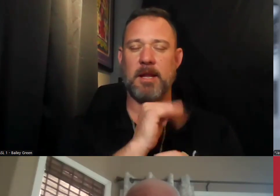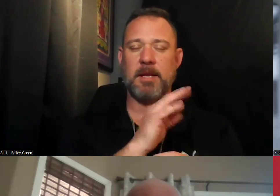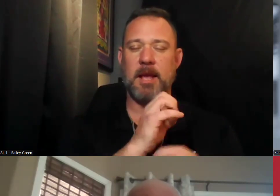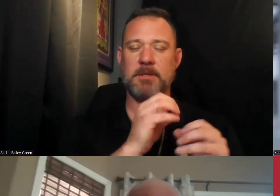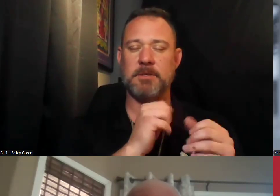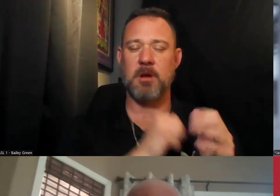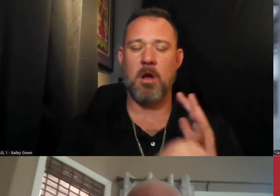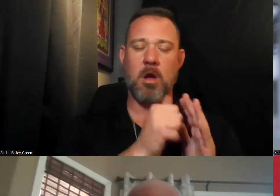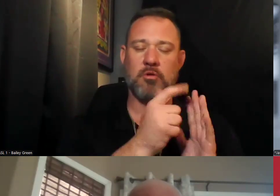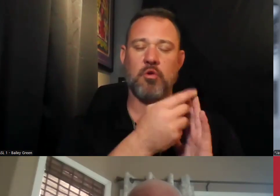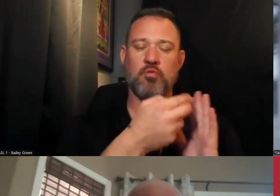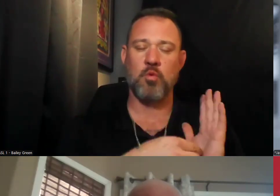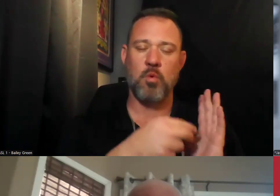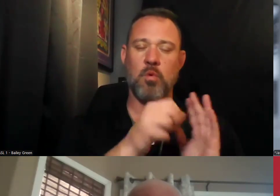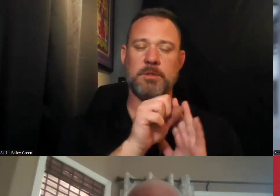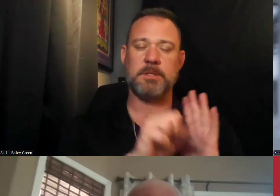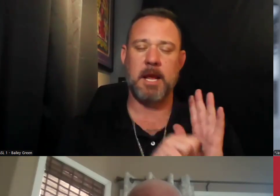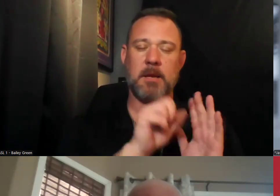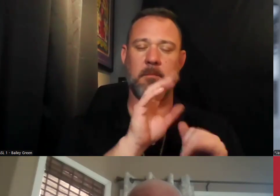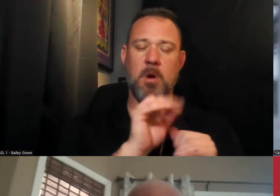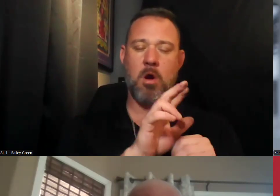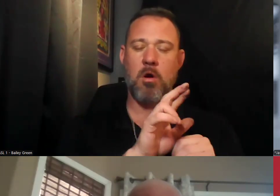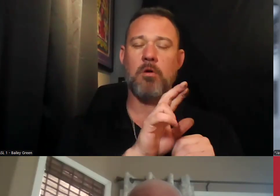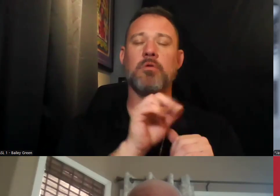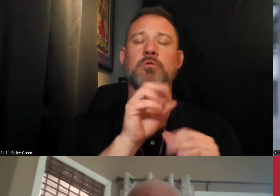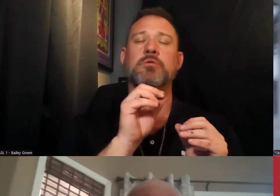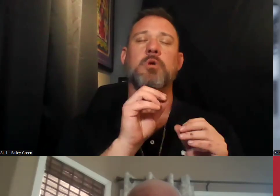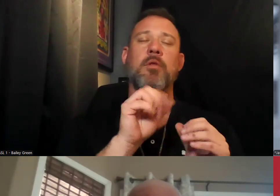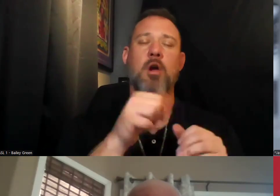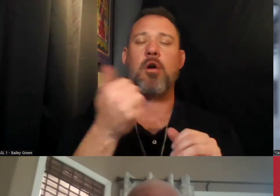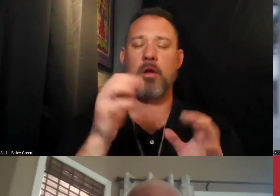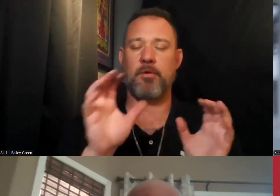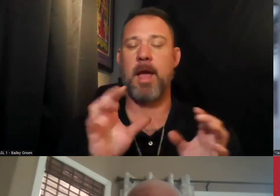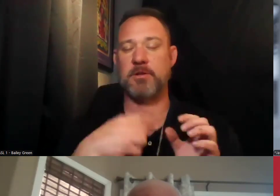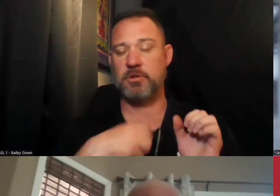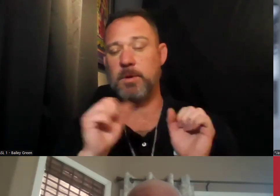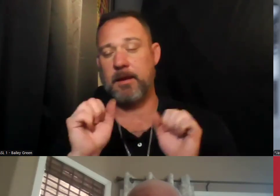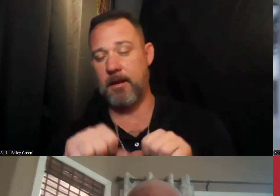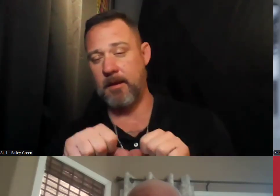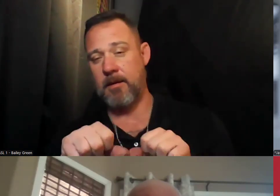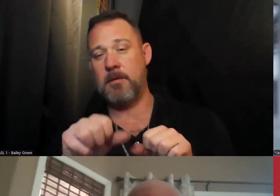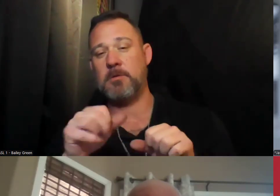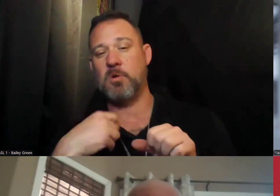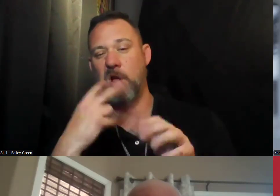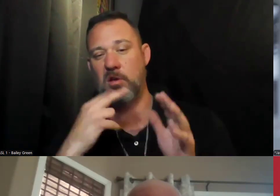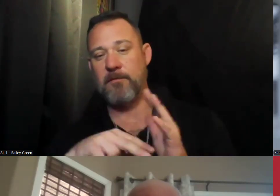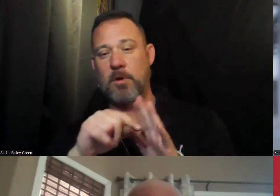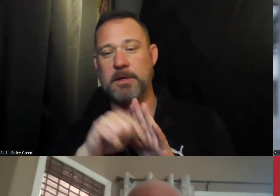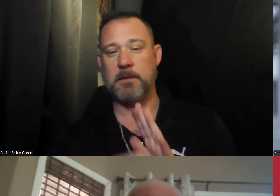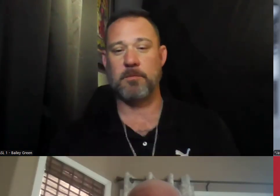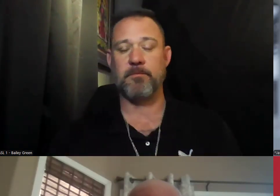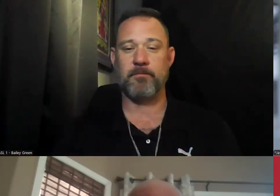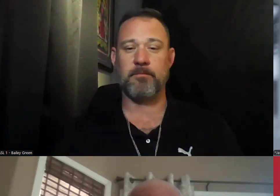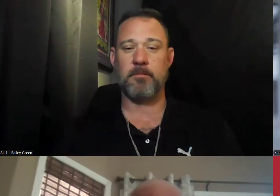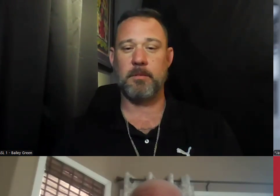OAA or under State Bar IOLTA. So, but there are other actions that we can take. So looking forward to taking a deeper dive. Thanks, Dan, for